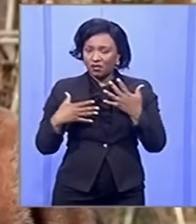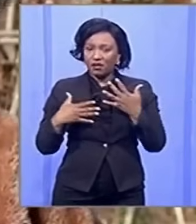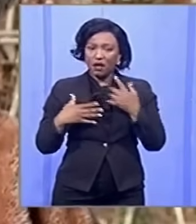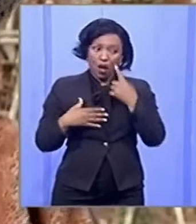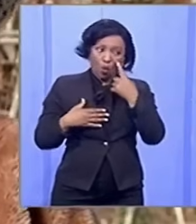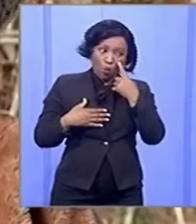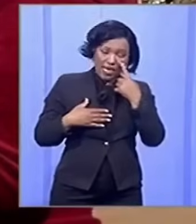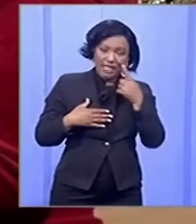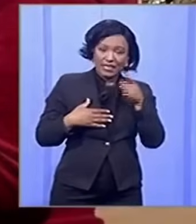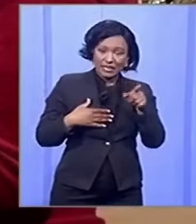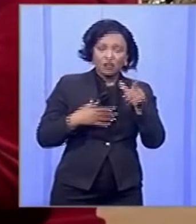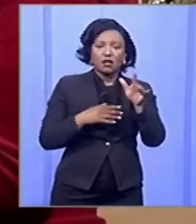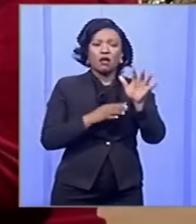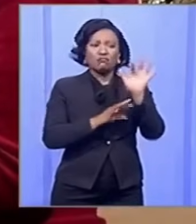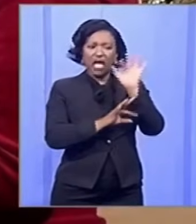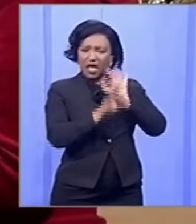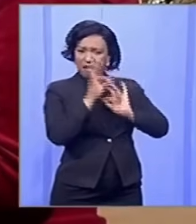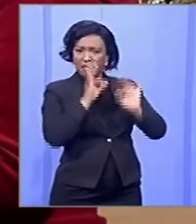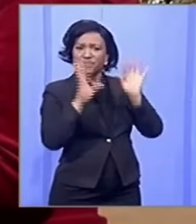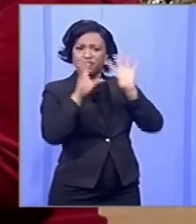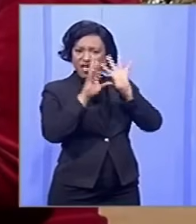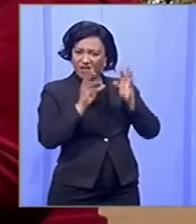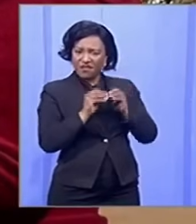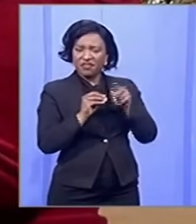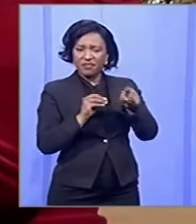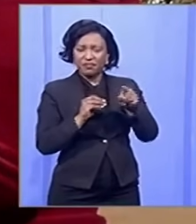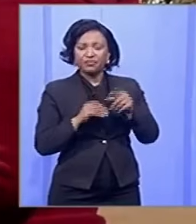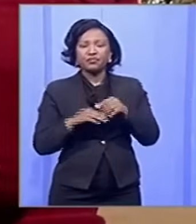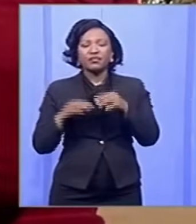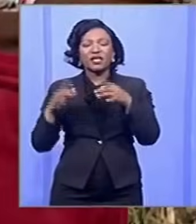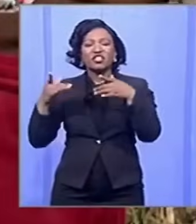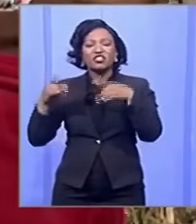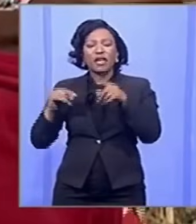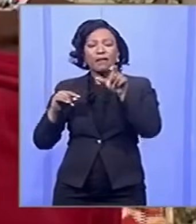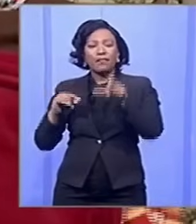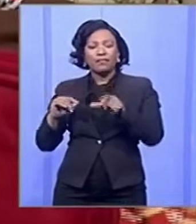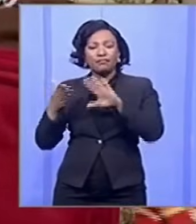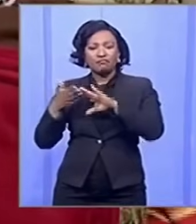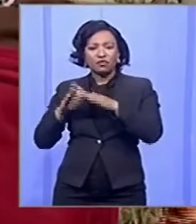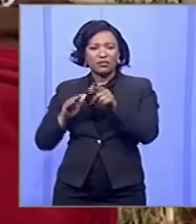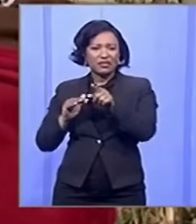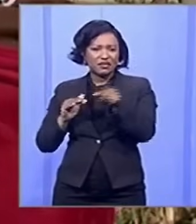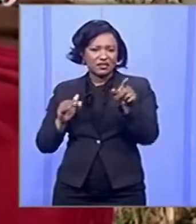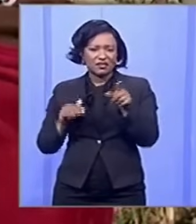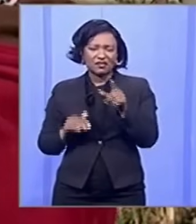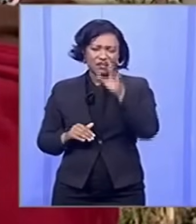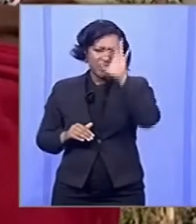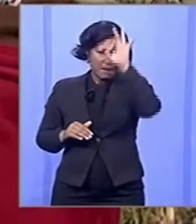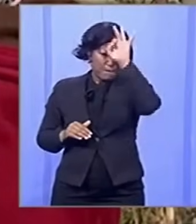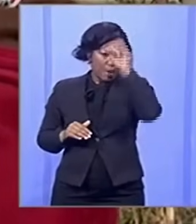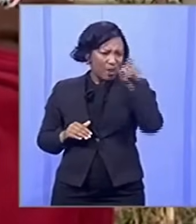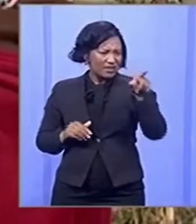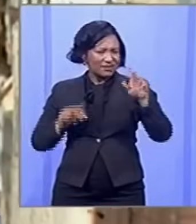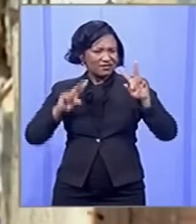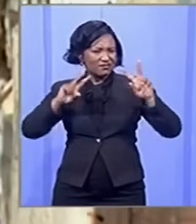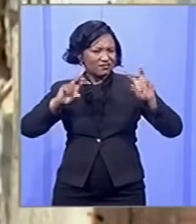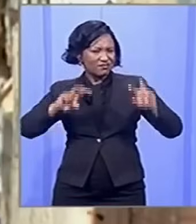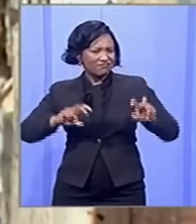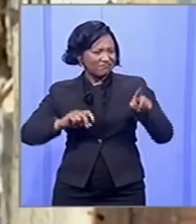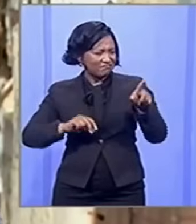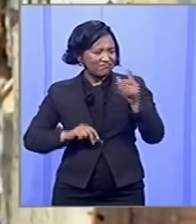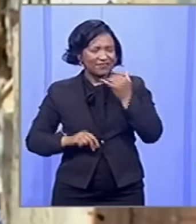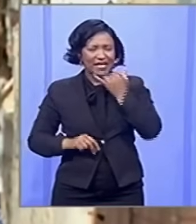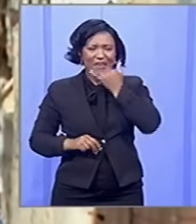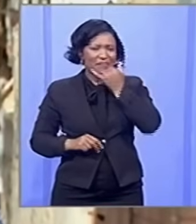told me everything. Modulasetulo wa emeng ya mekgatlo ya baahi o re ha thabiswe ke diphuputso tsa sepolesa nyeweng ena. As a